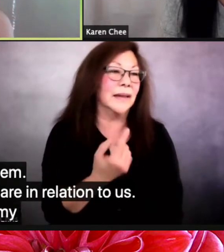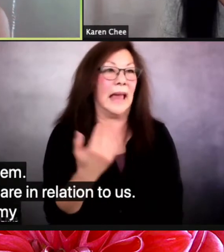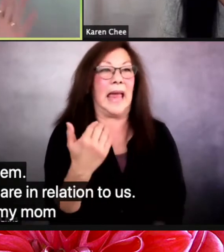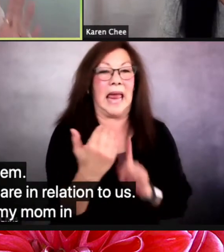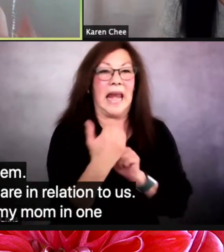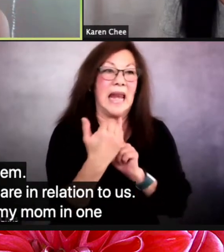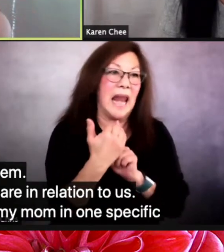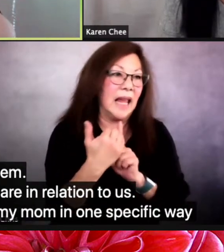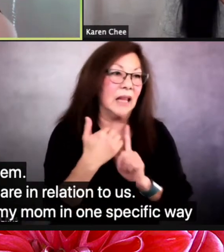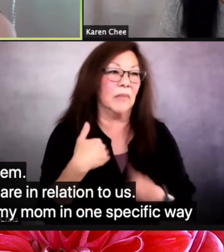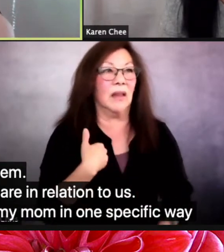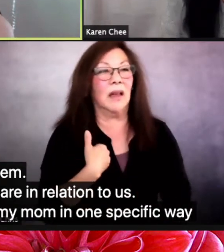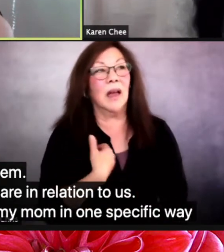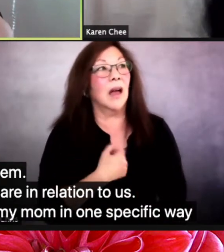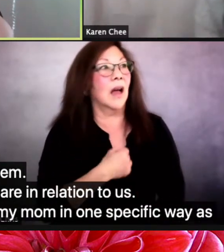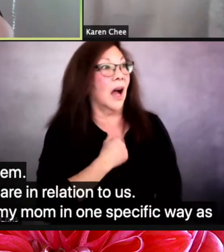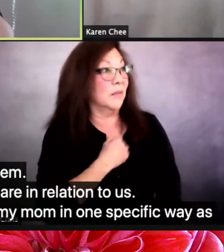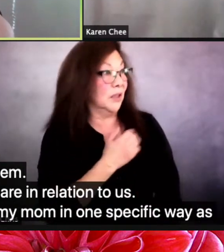on me, whatever. I'm sorry, mom.